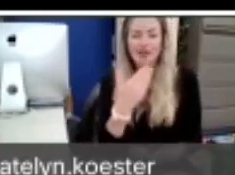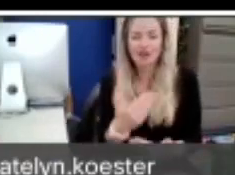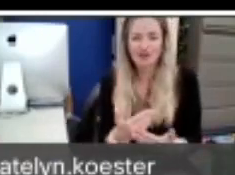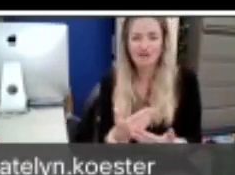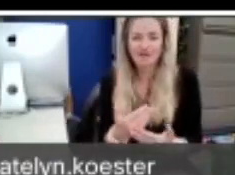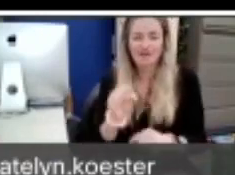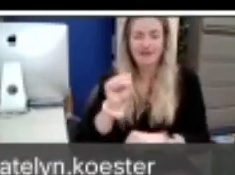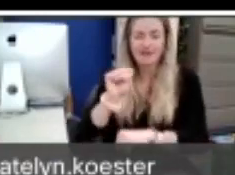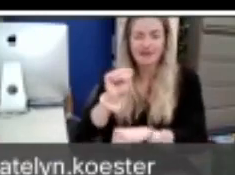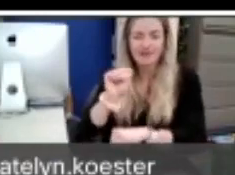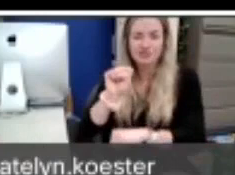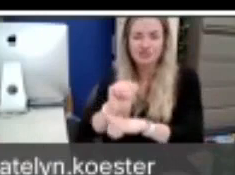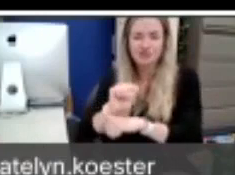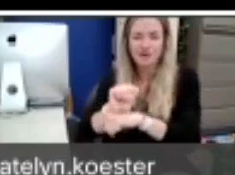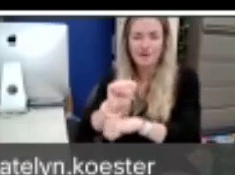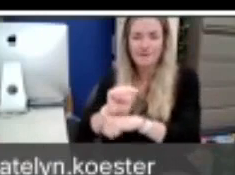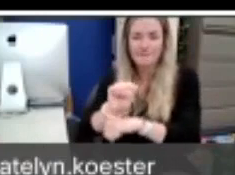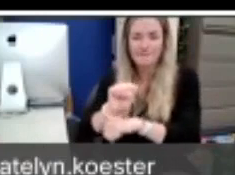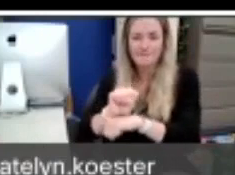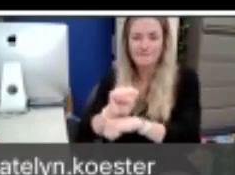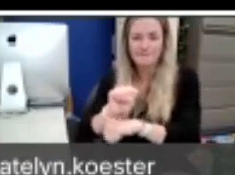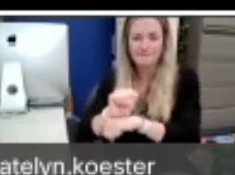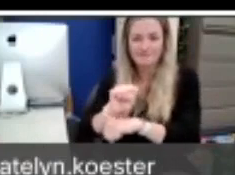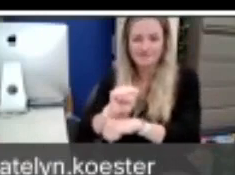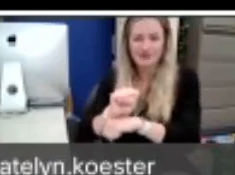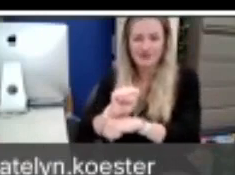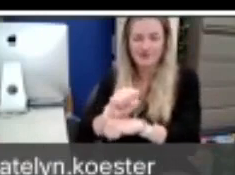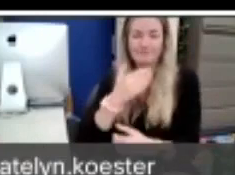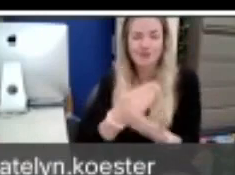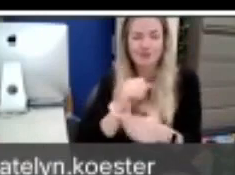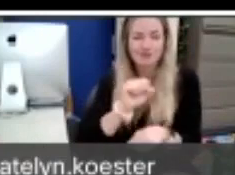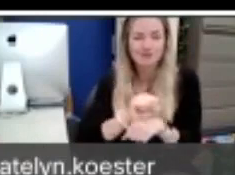Good. Good. Job.